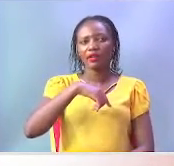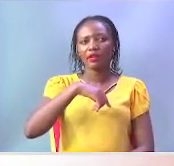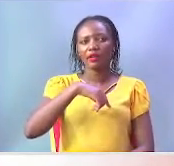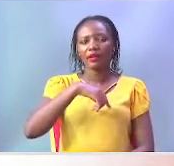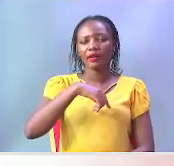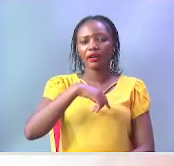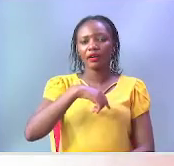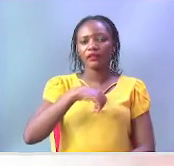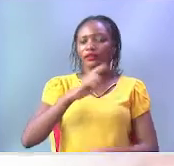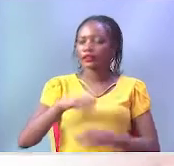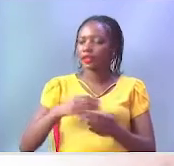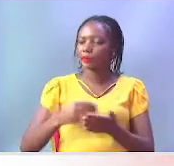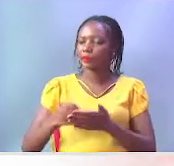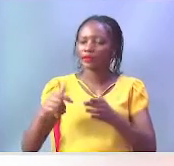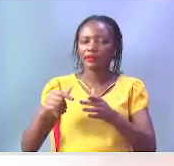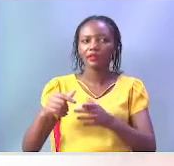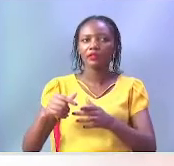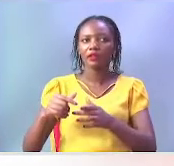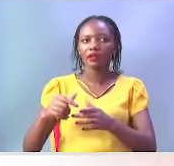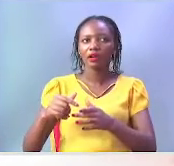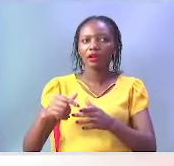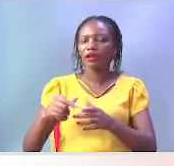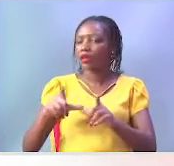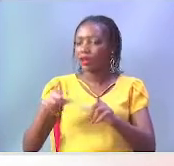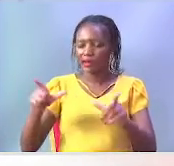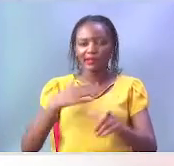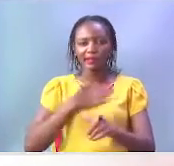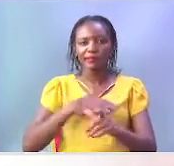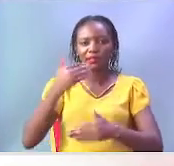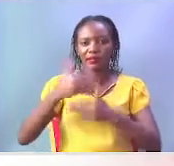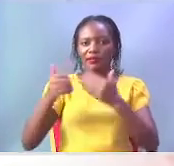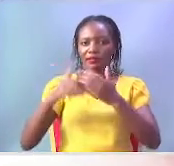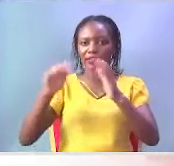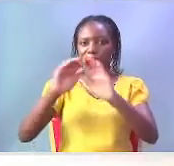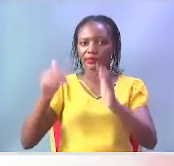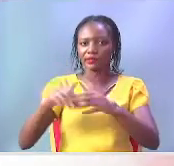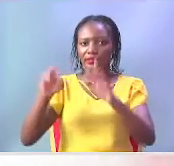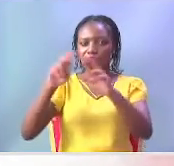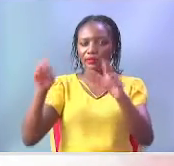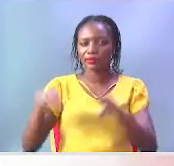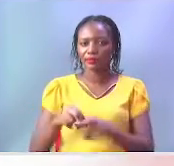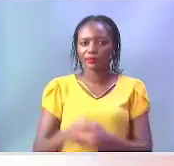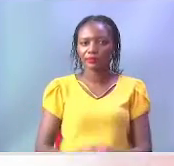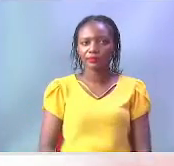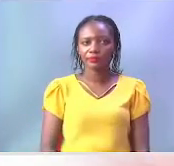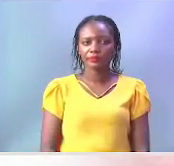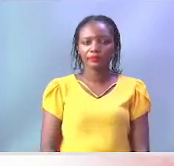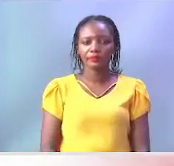tukinunua hiyo shamba kuja kutujenge hiyo darasa. Paul Munio TV 47.